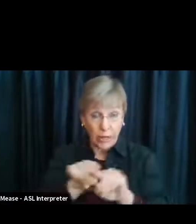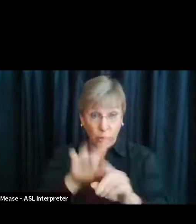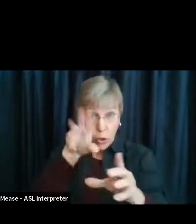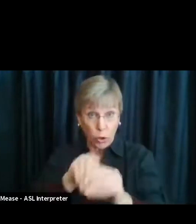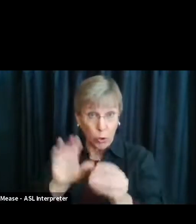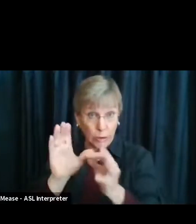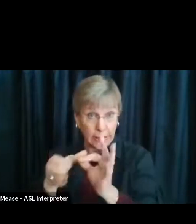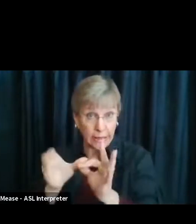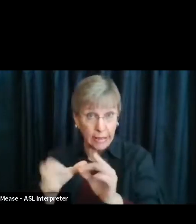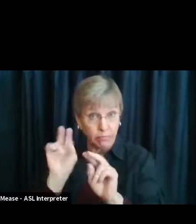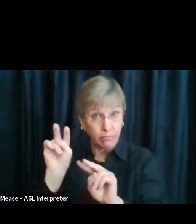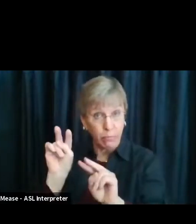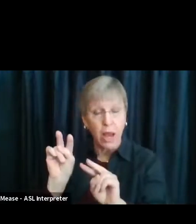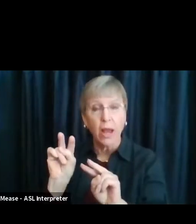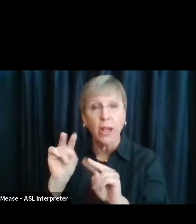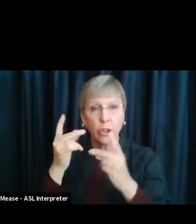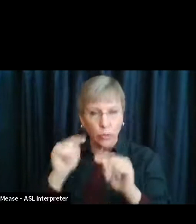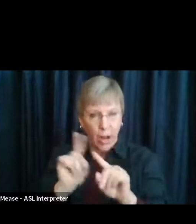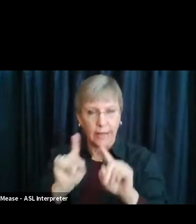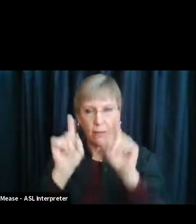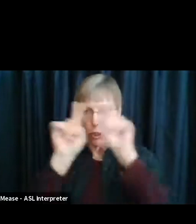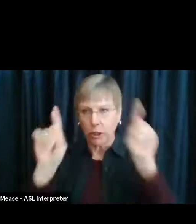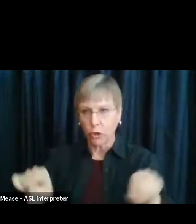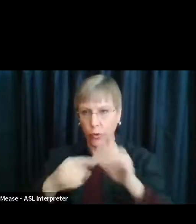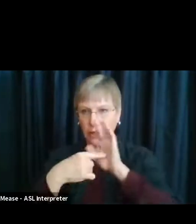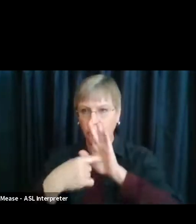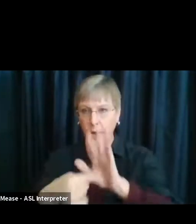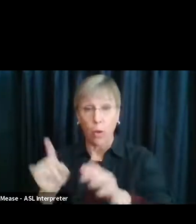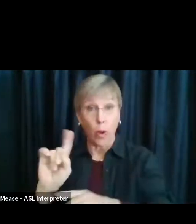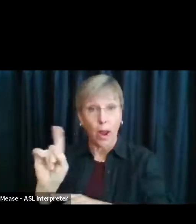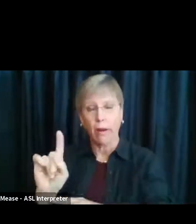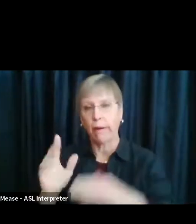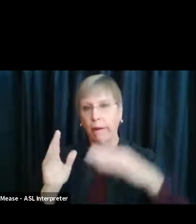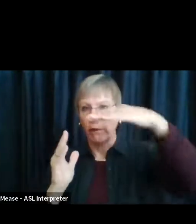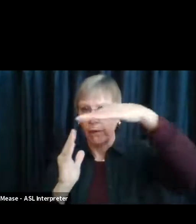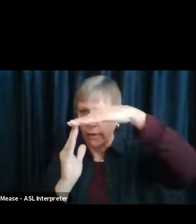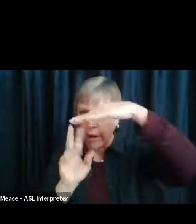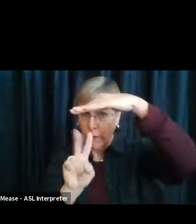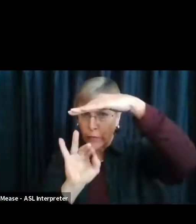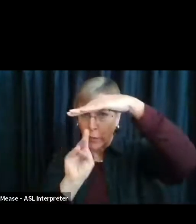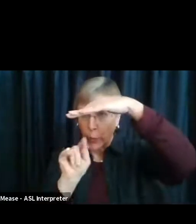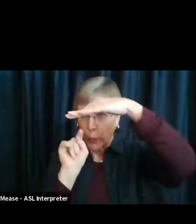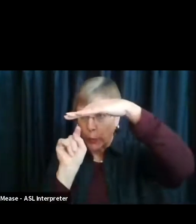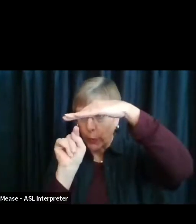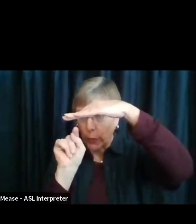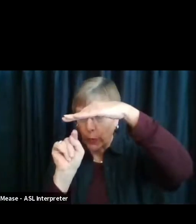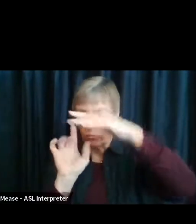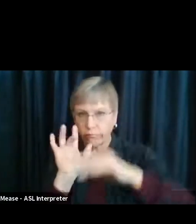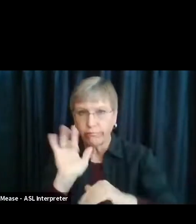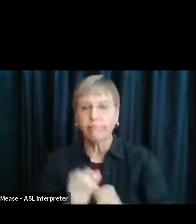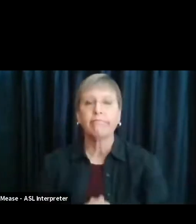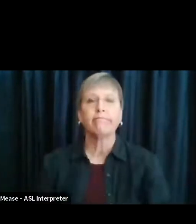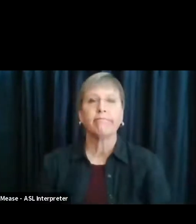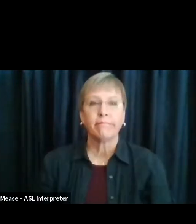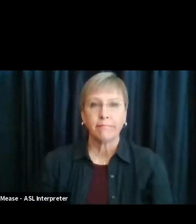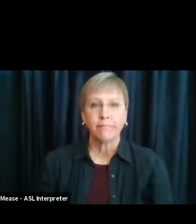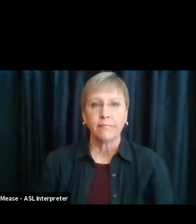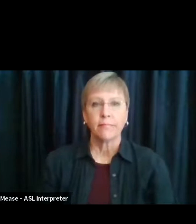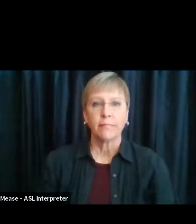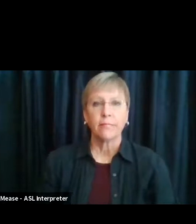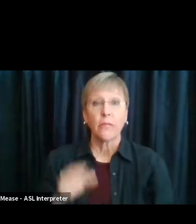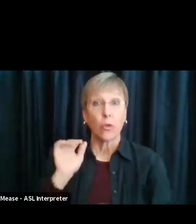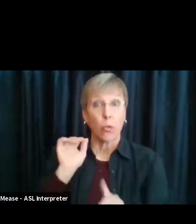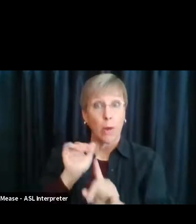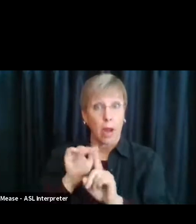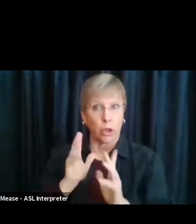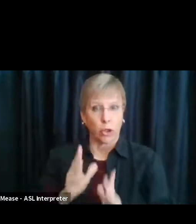Cindy as you watch, you can try different screen display modes via the small view box towards the upper right of the Zoom window. A